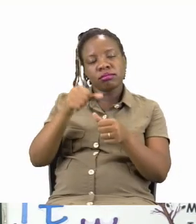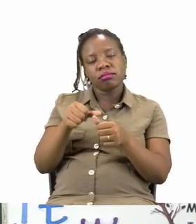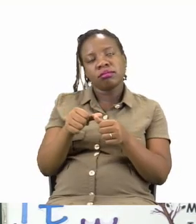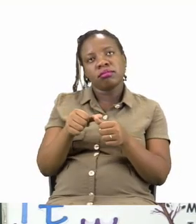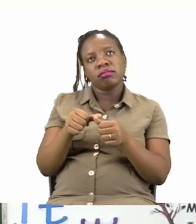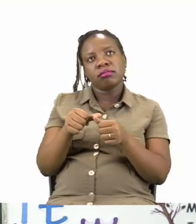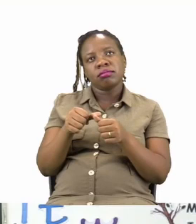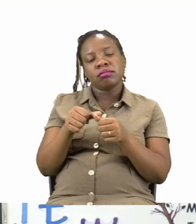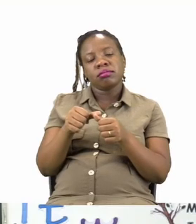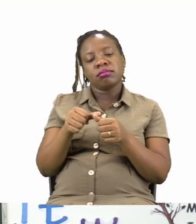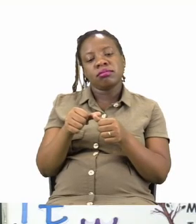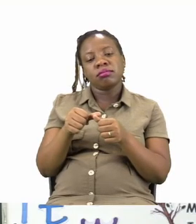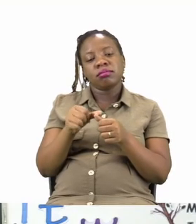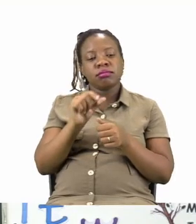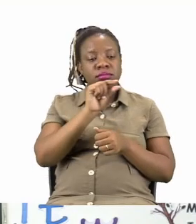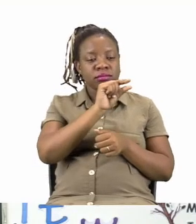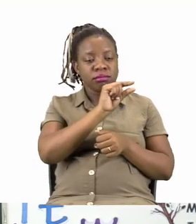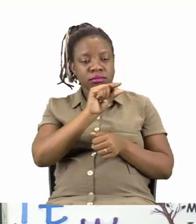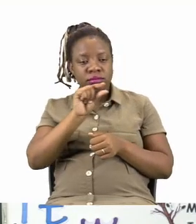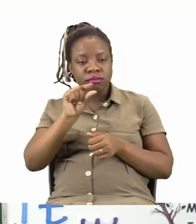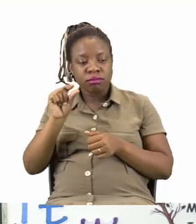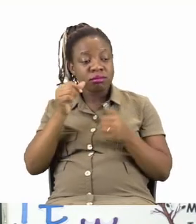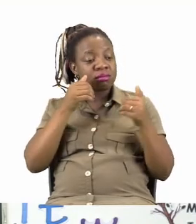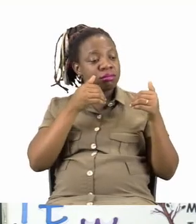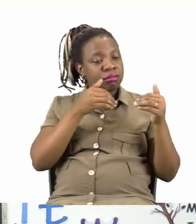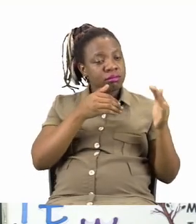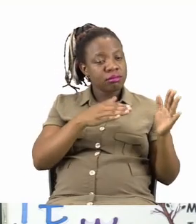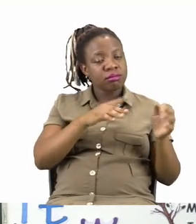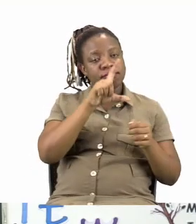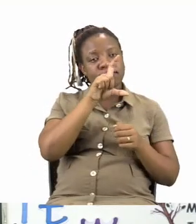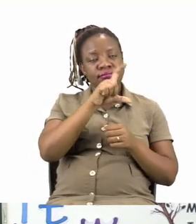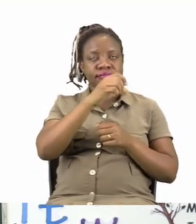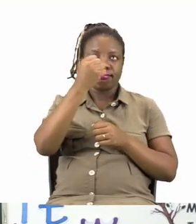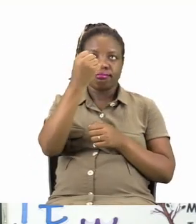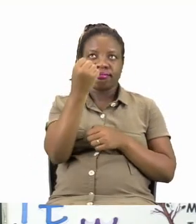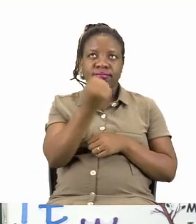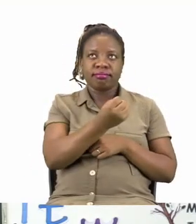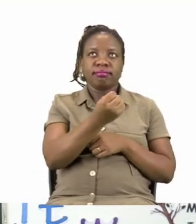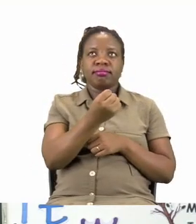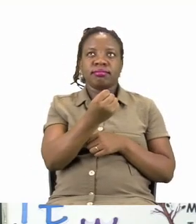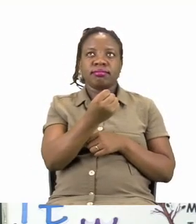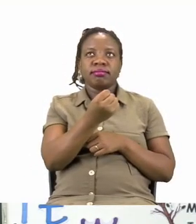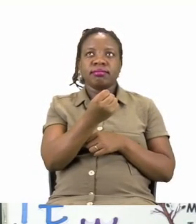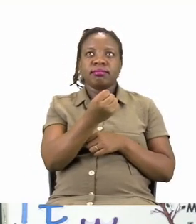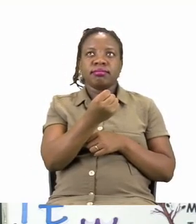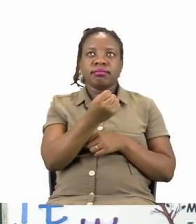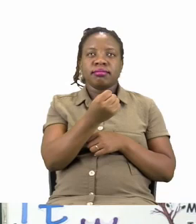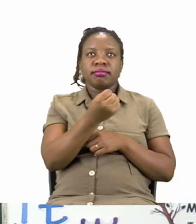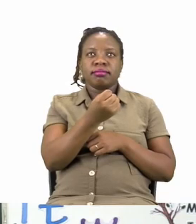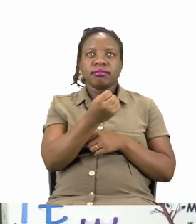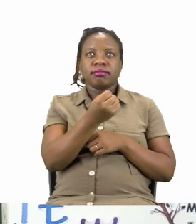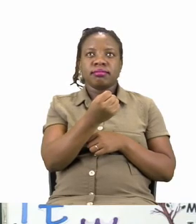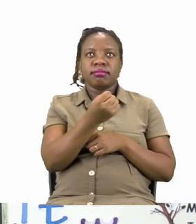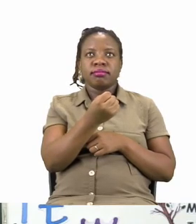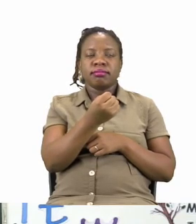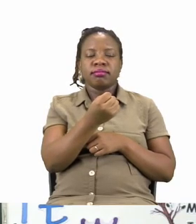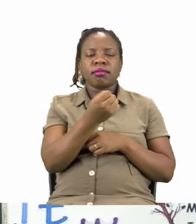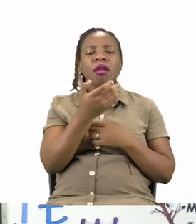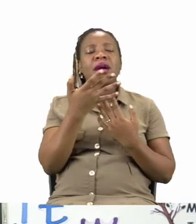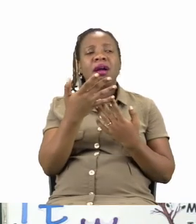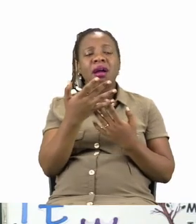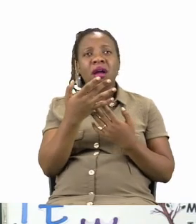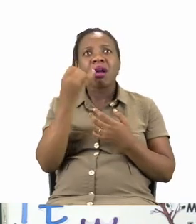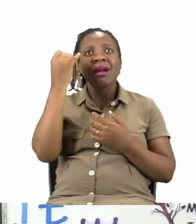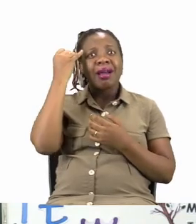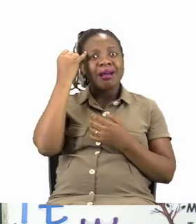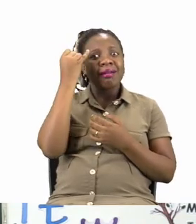always start a sentence with a capital letter. So that could be a clue for you